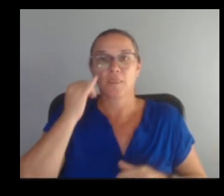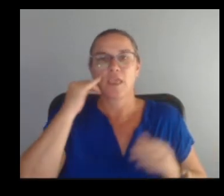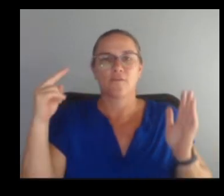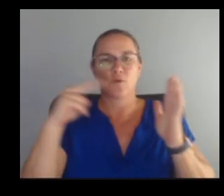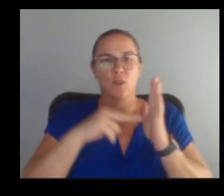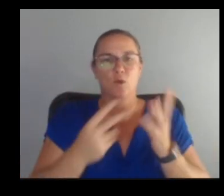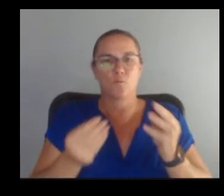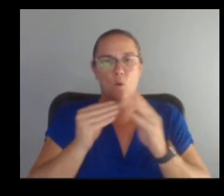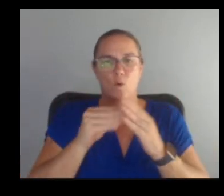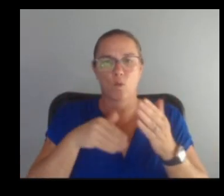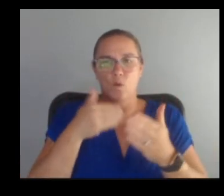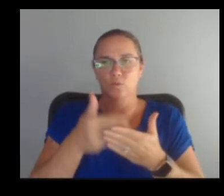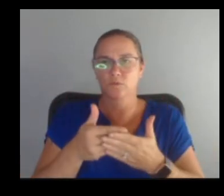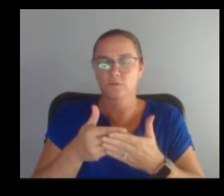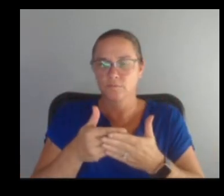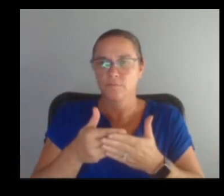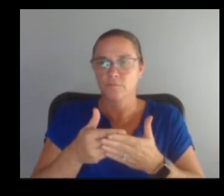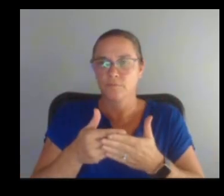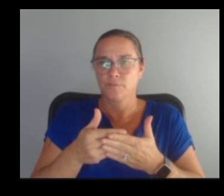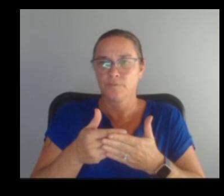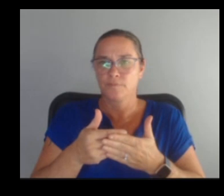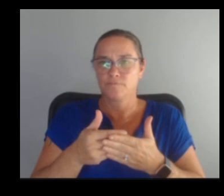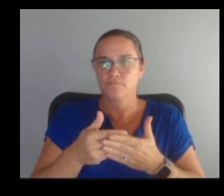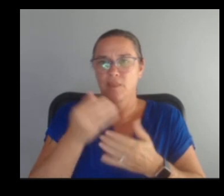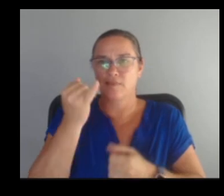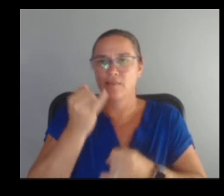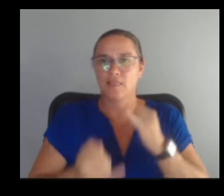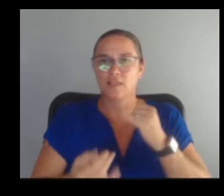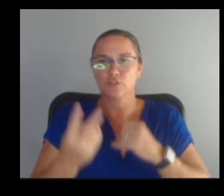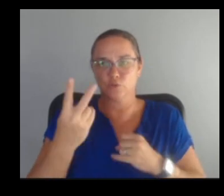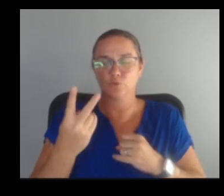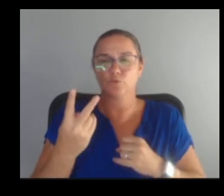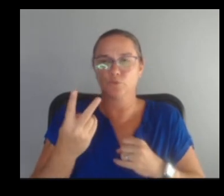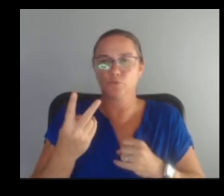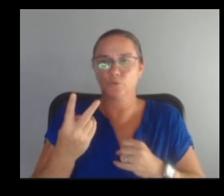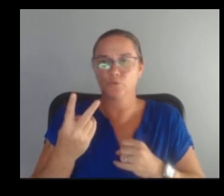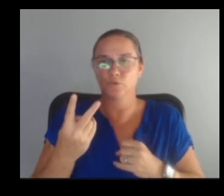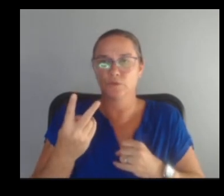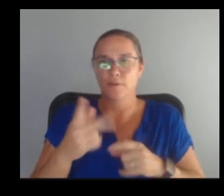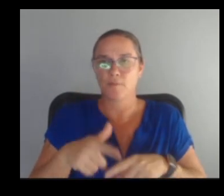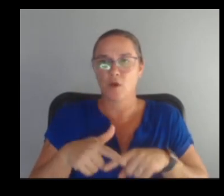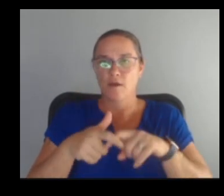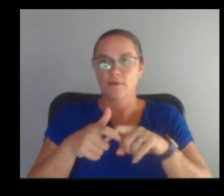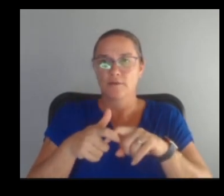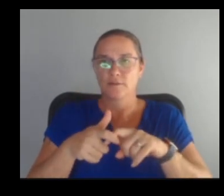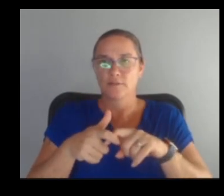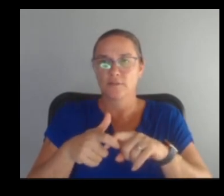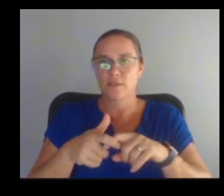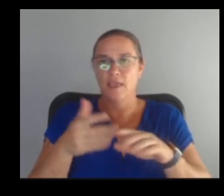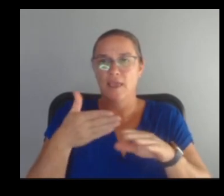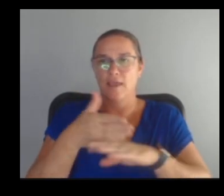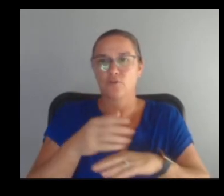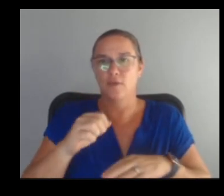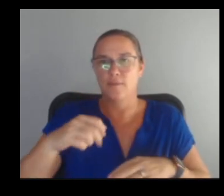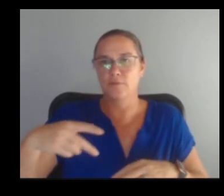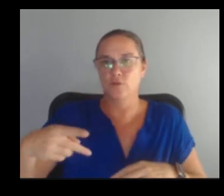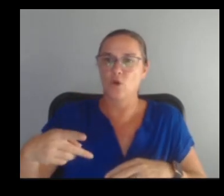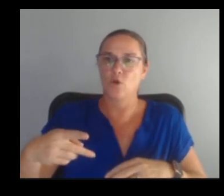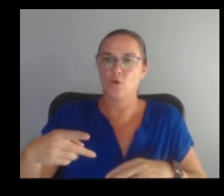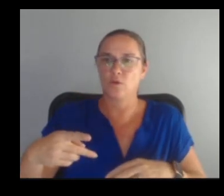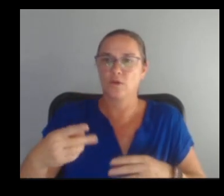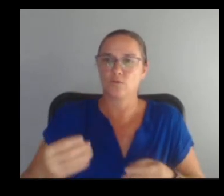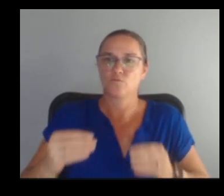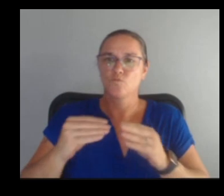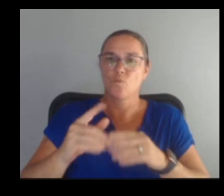closely, the last two, especially pauses following episodes, have been some of the longest we've